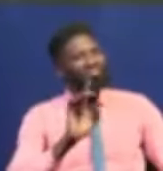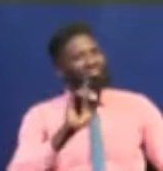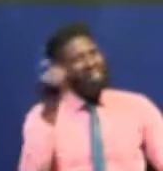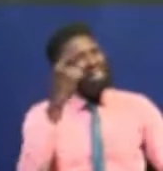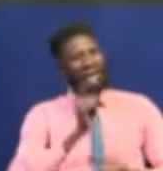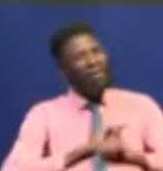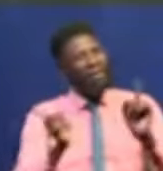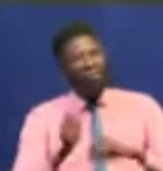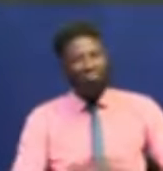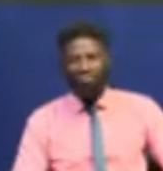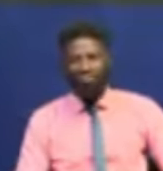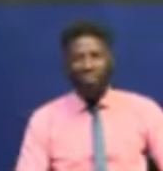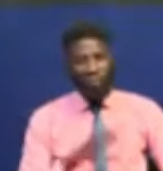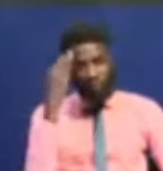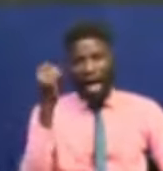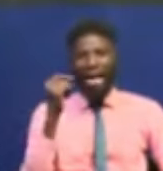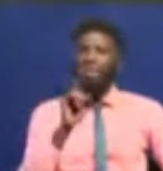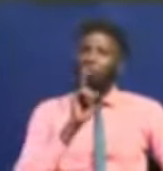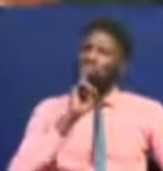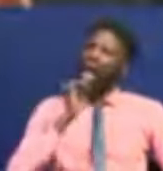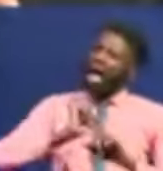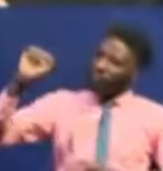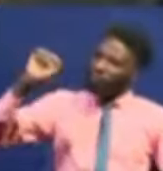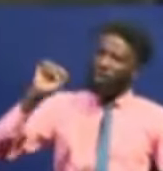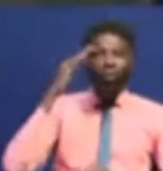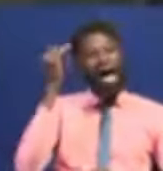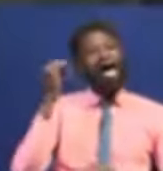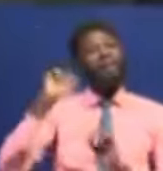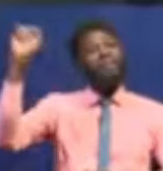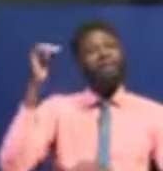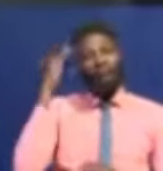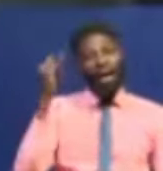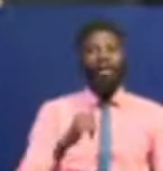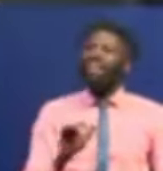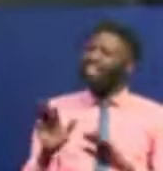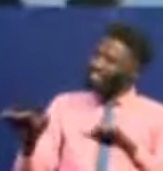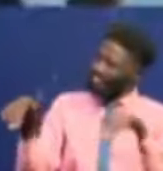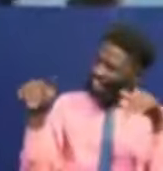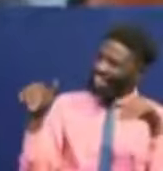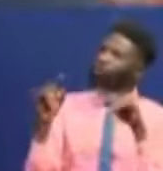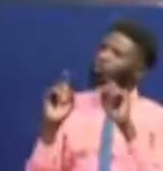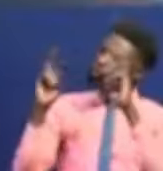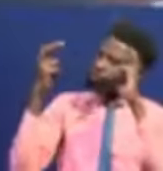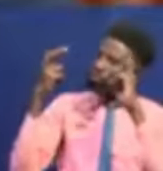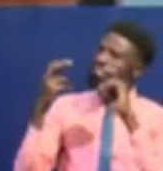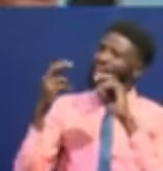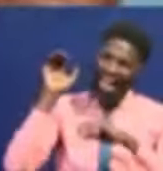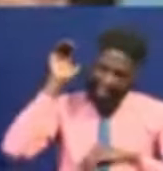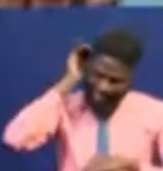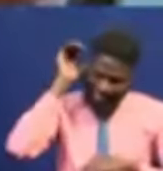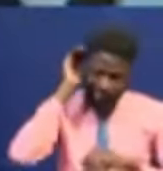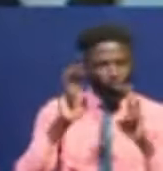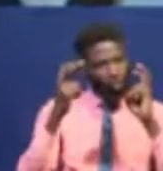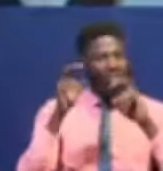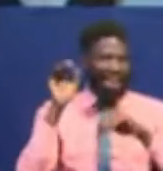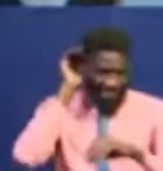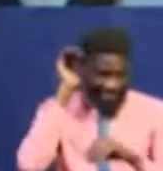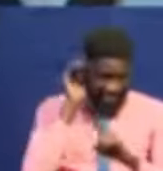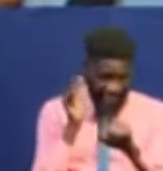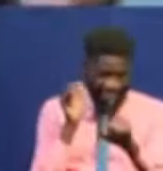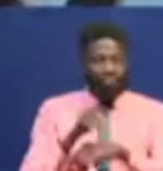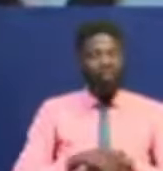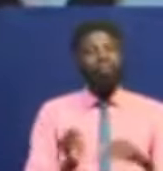And that's why okay. I said reject it. Just wait. No, we are talking about listening. Yeah. Just relax. We're talking about listening, okay?